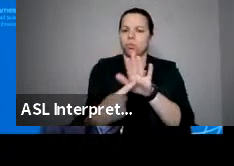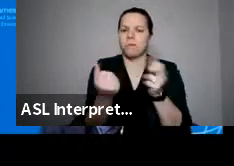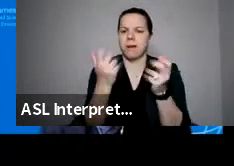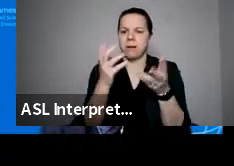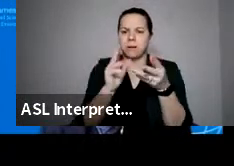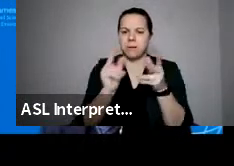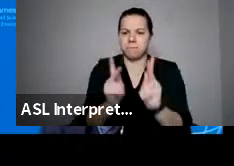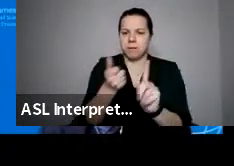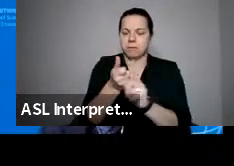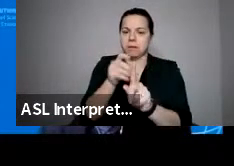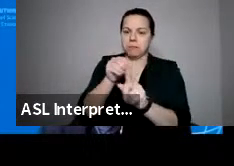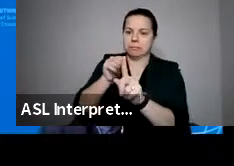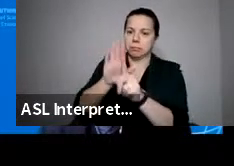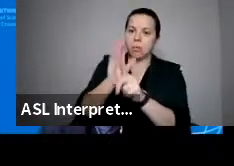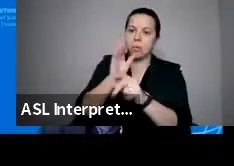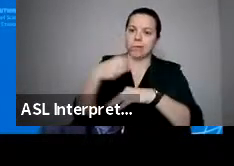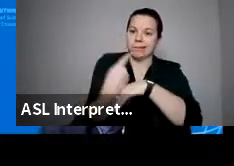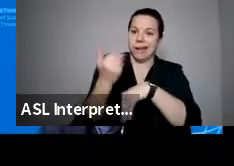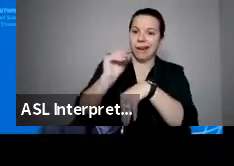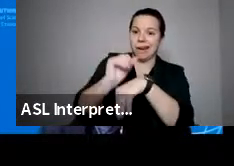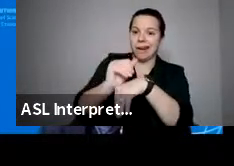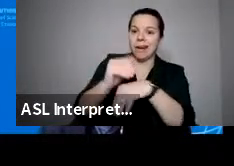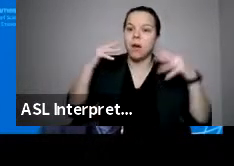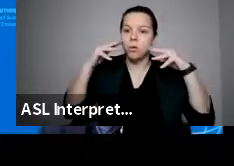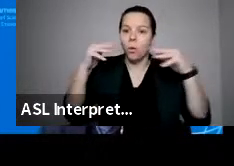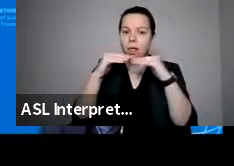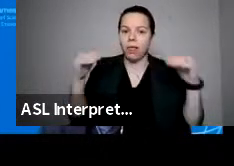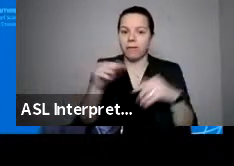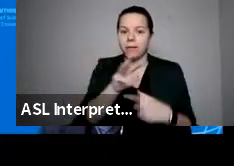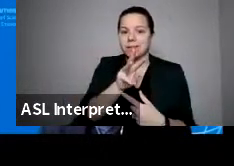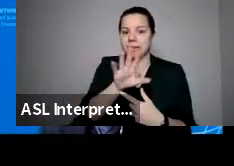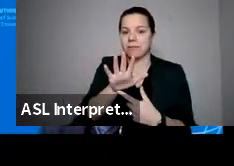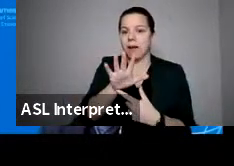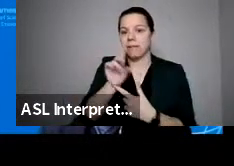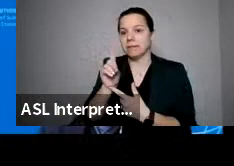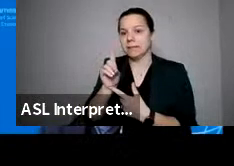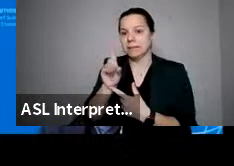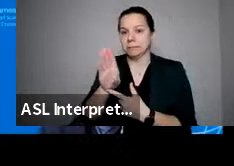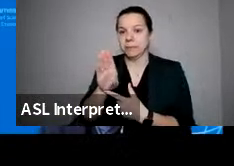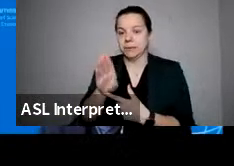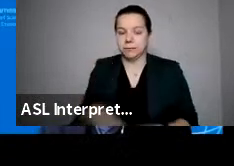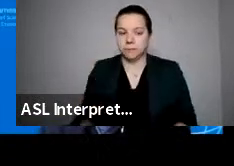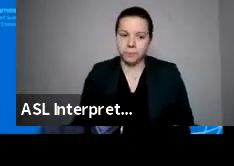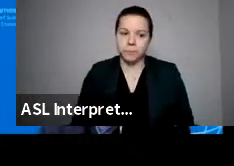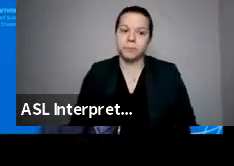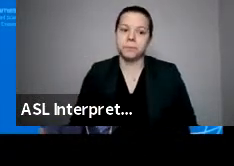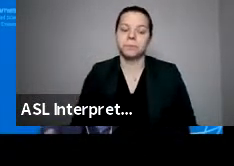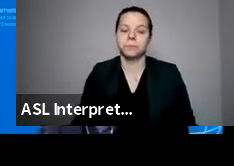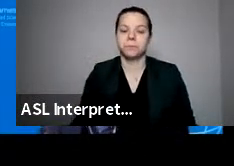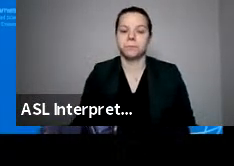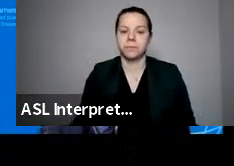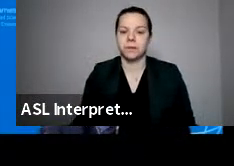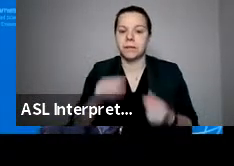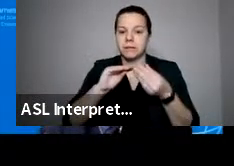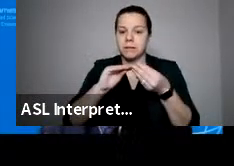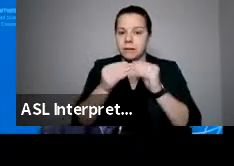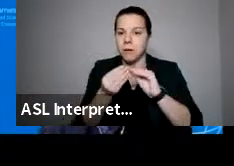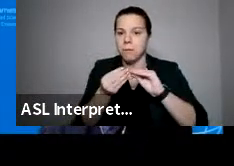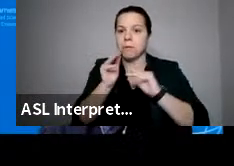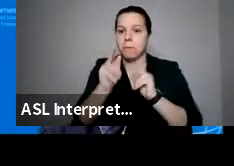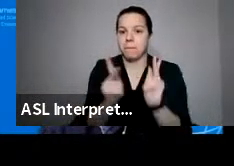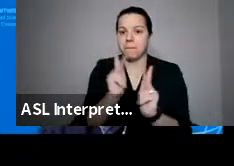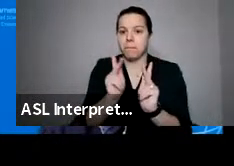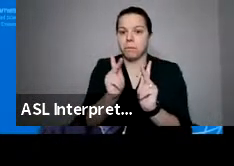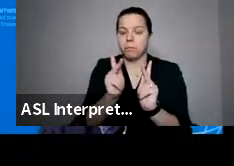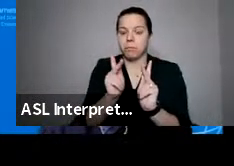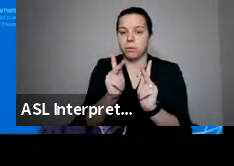who are exposed to a day-night noise level of 65 dB, and these number of people